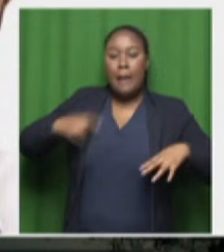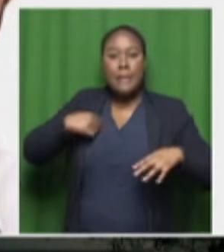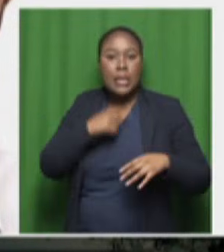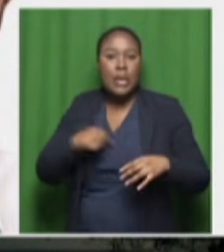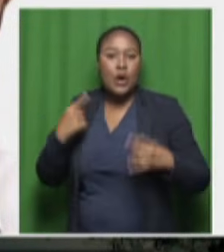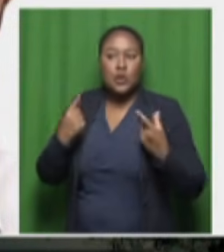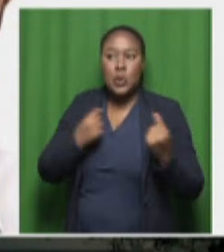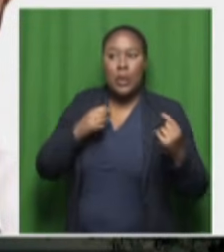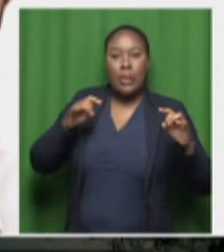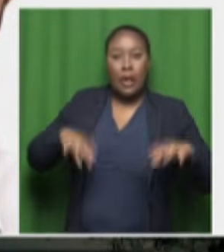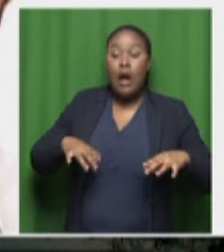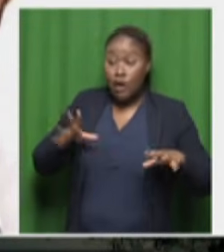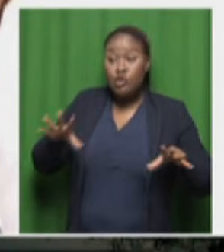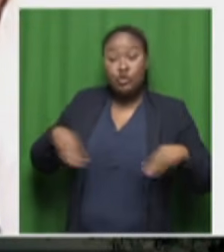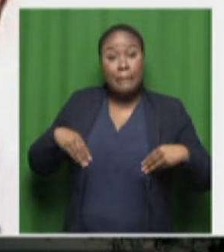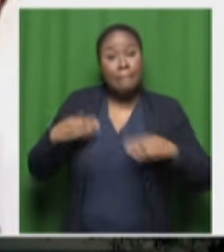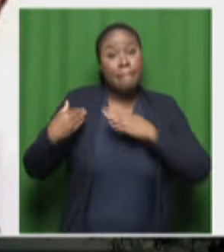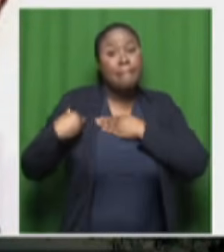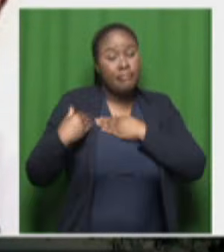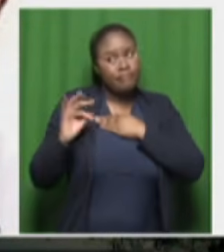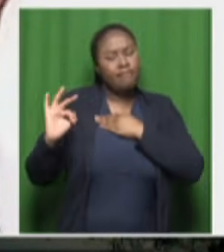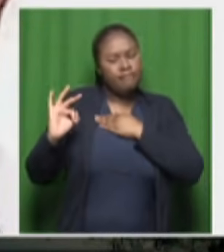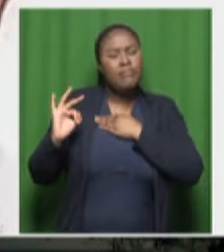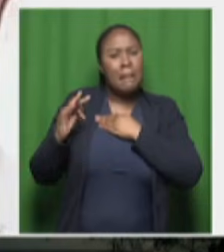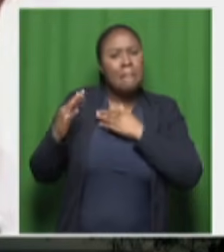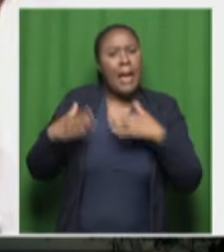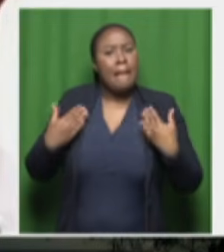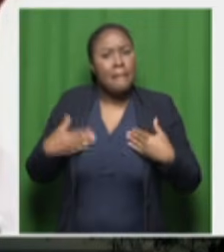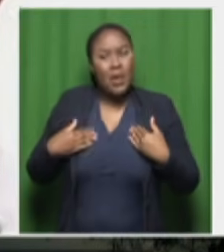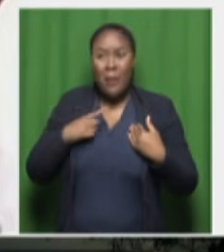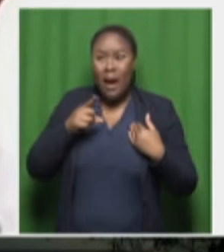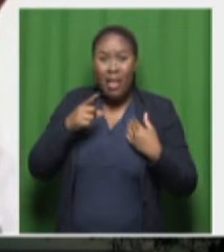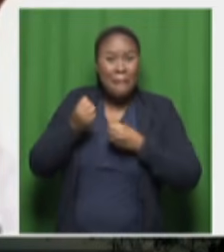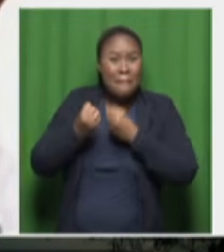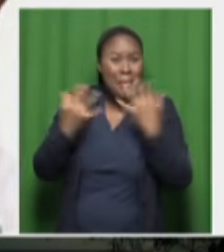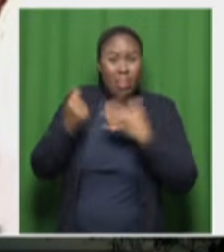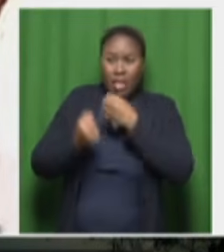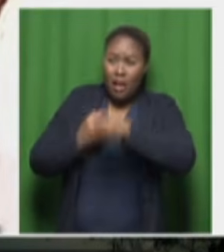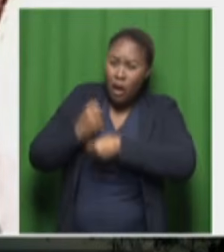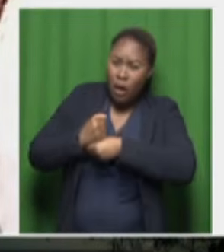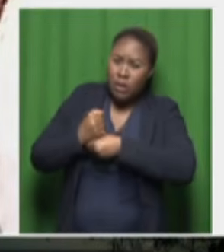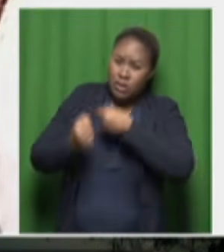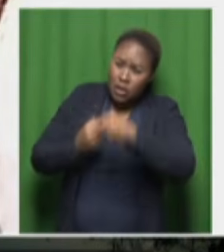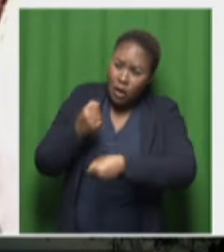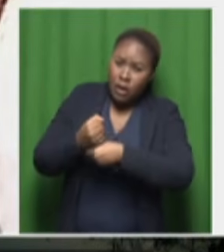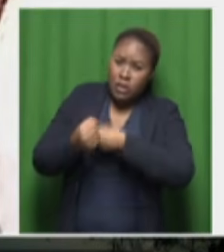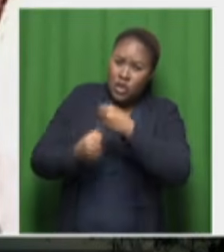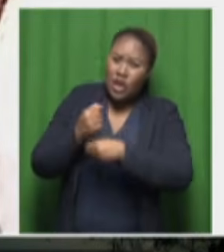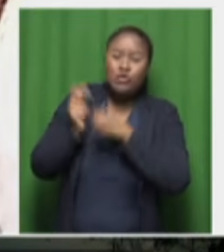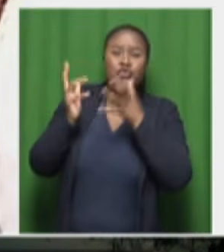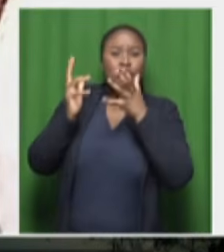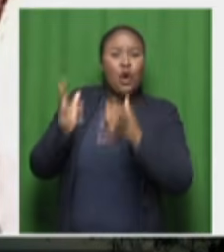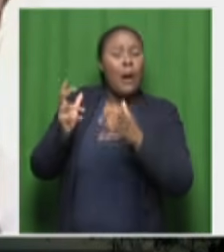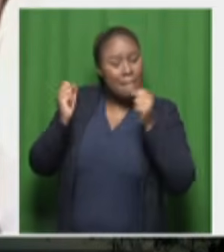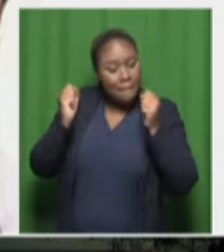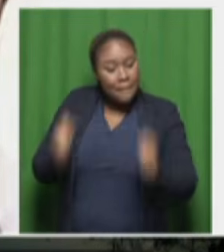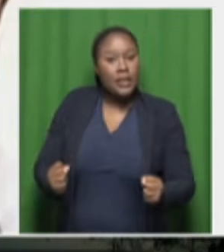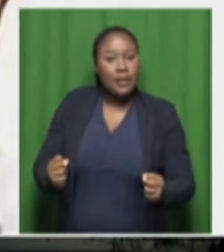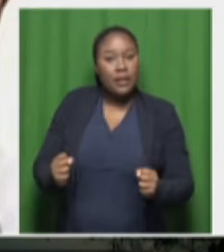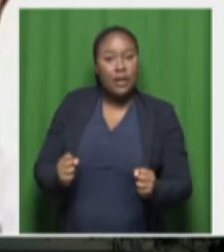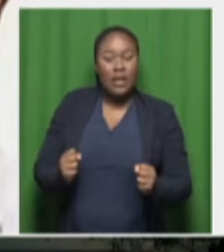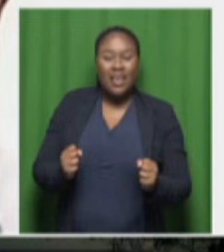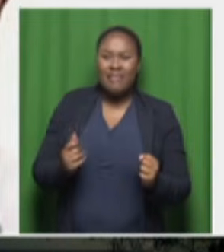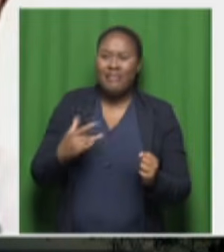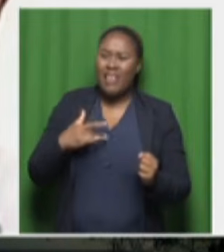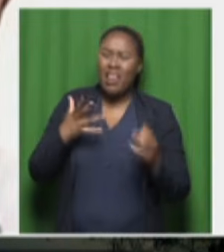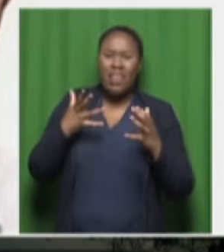because, as you say, this has been going on for decades, and it just seems as though everybody has given